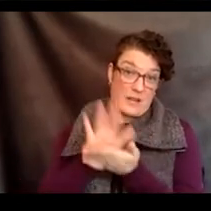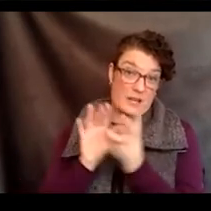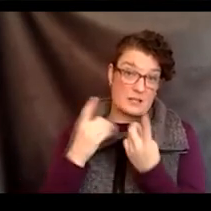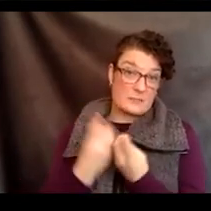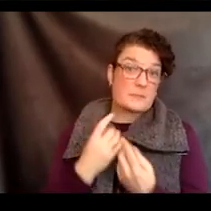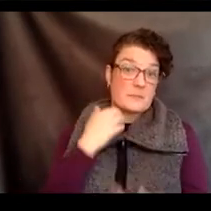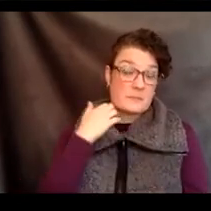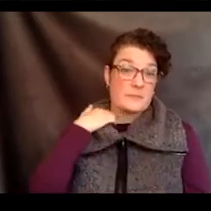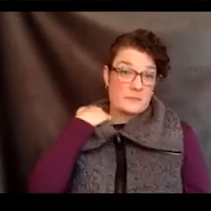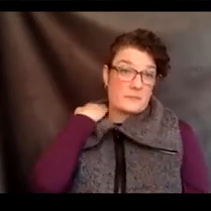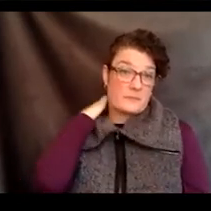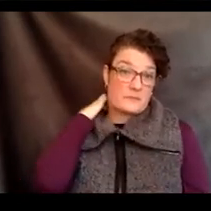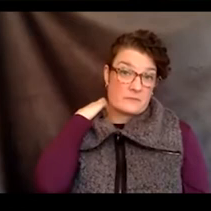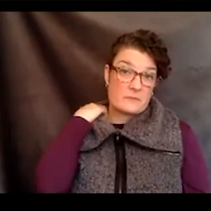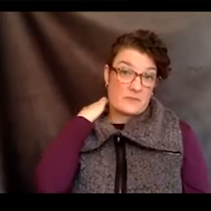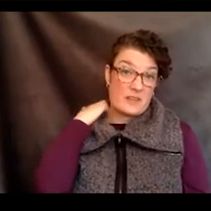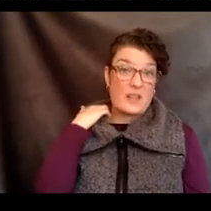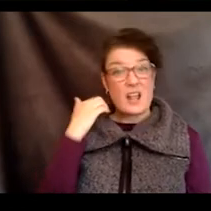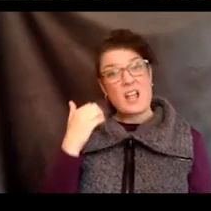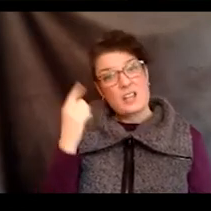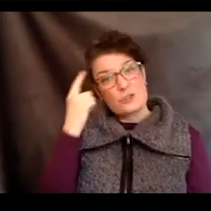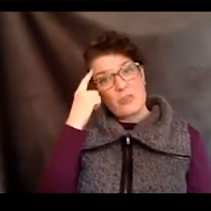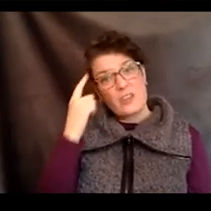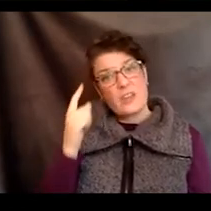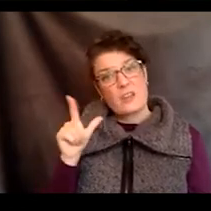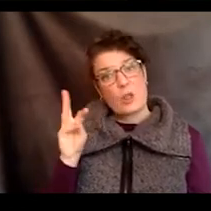know, I do think that to some degree Lowell